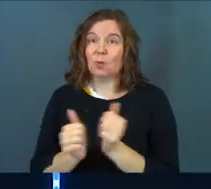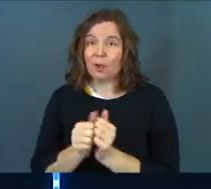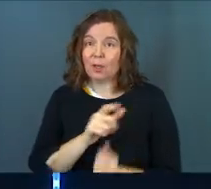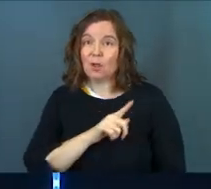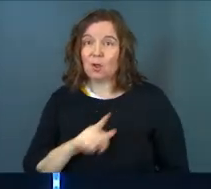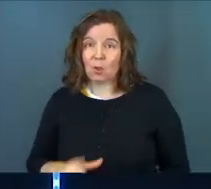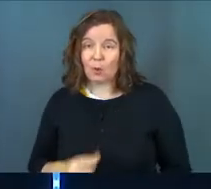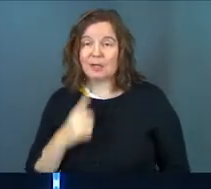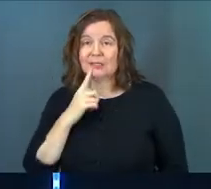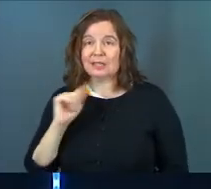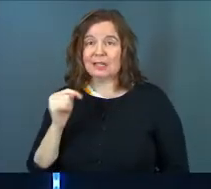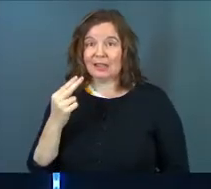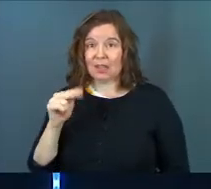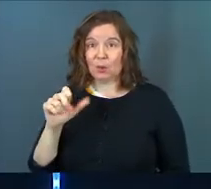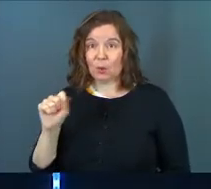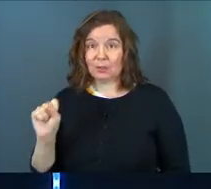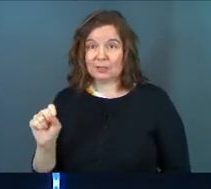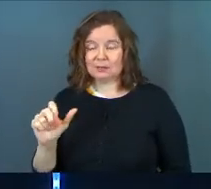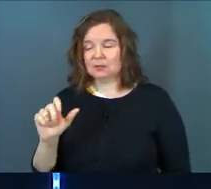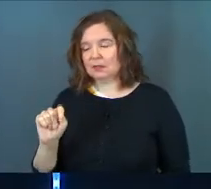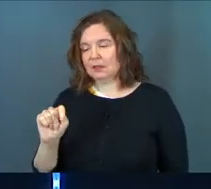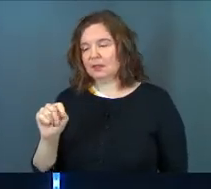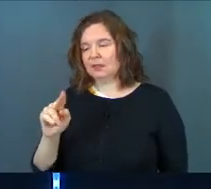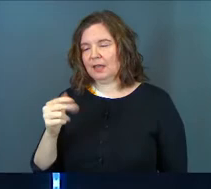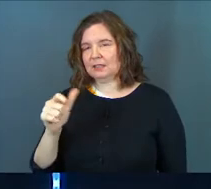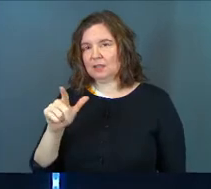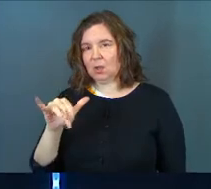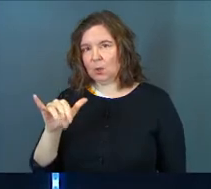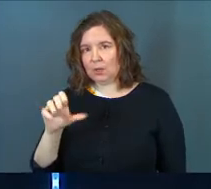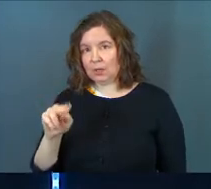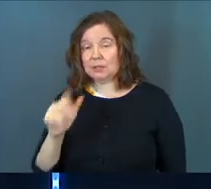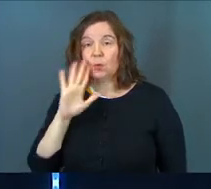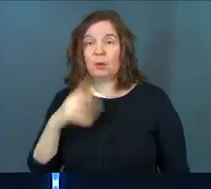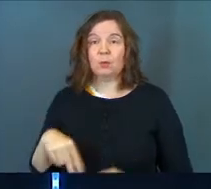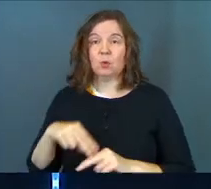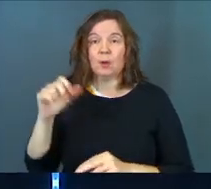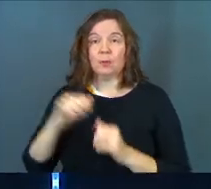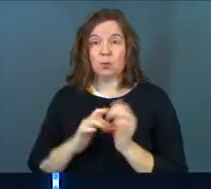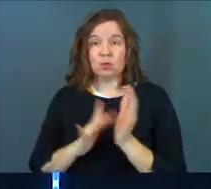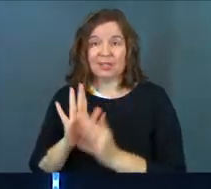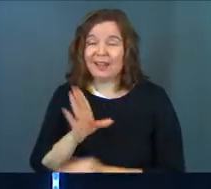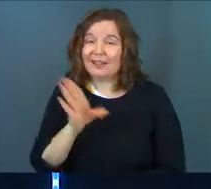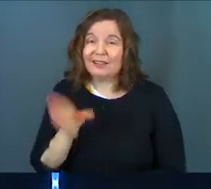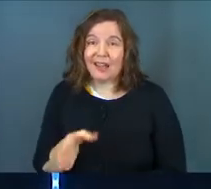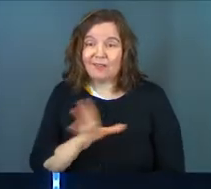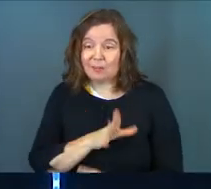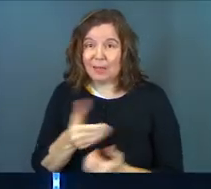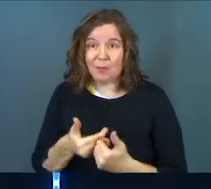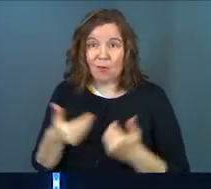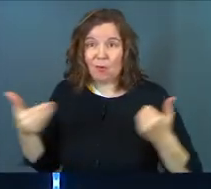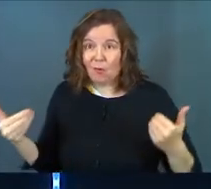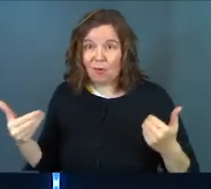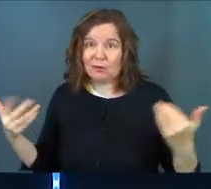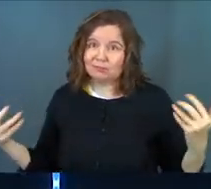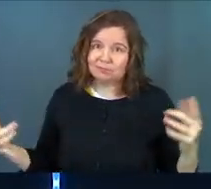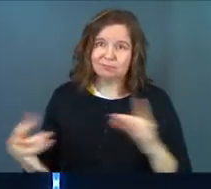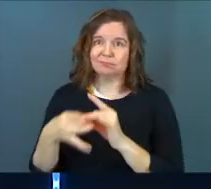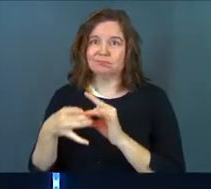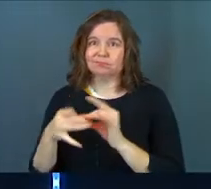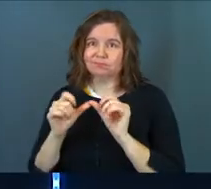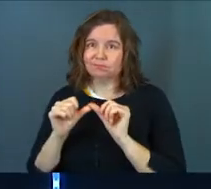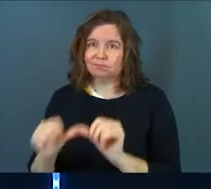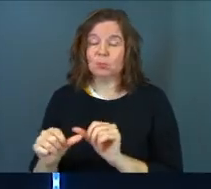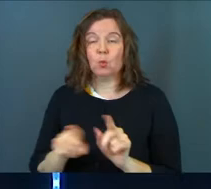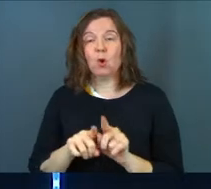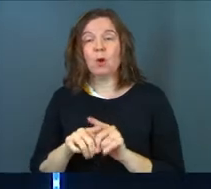the Lord, it says in Thessalonians, right? And we will be resurrected to be with Jesus and never to be parted from him ever again.